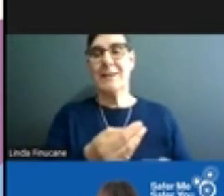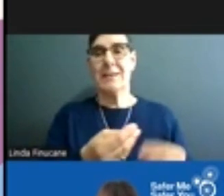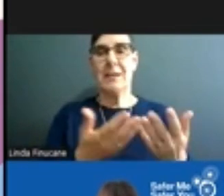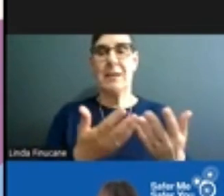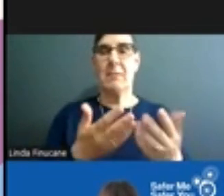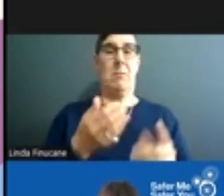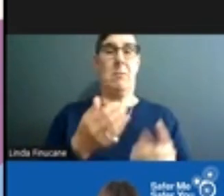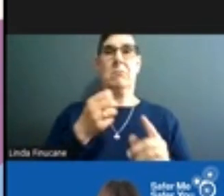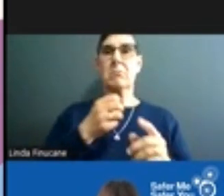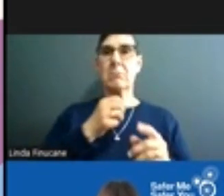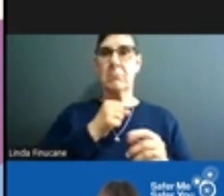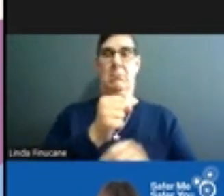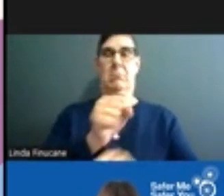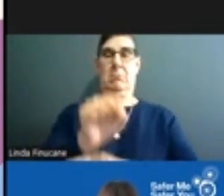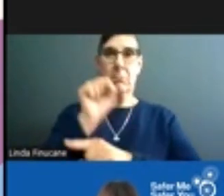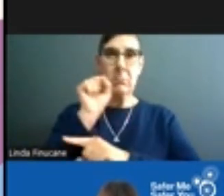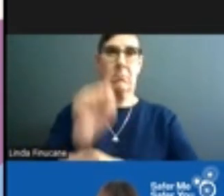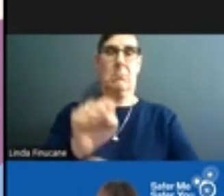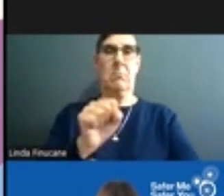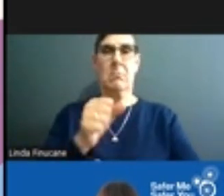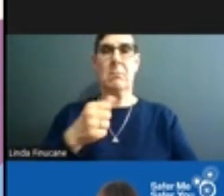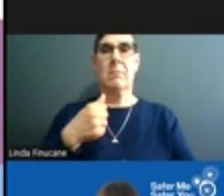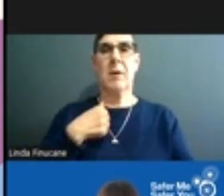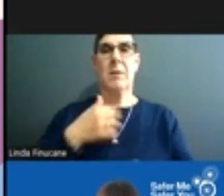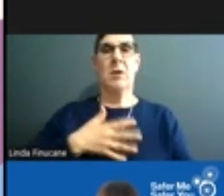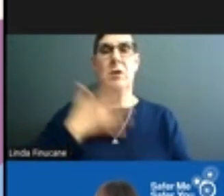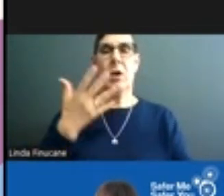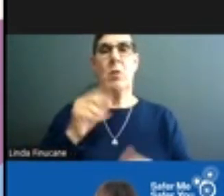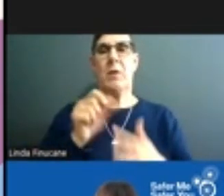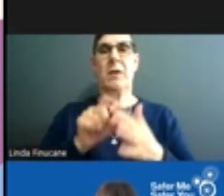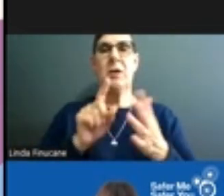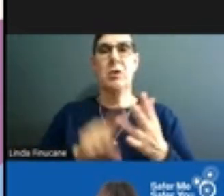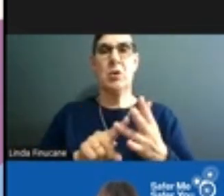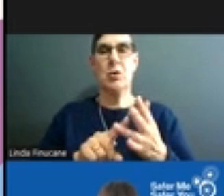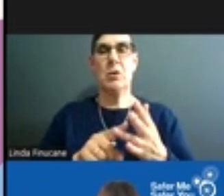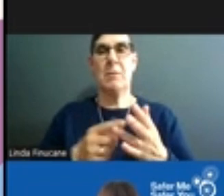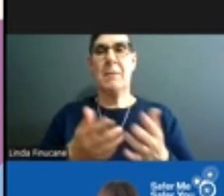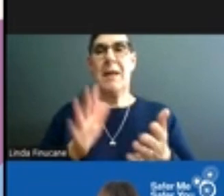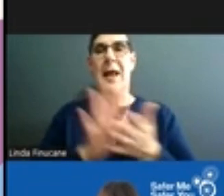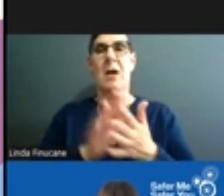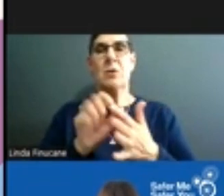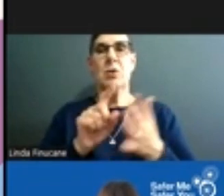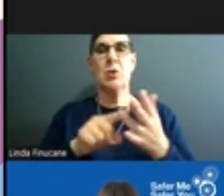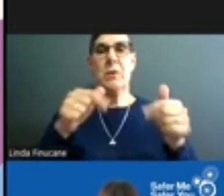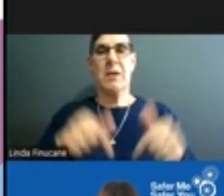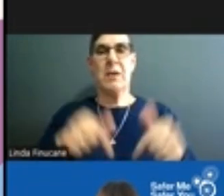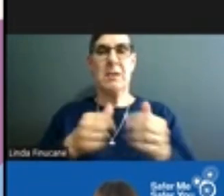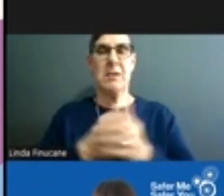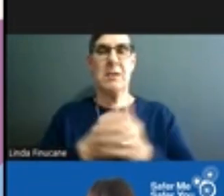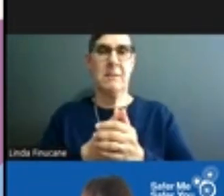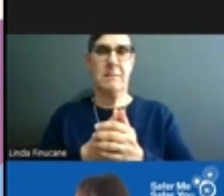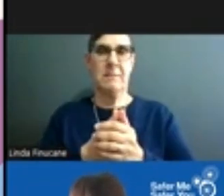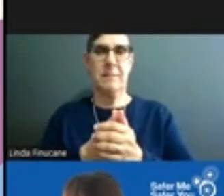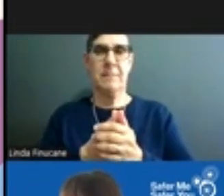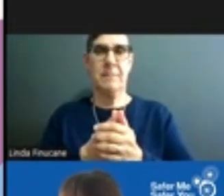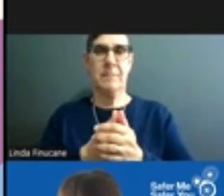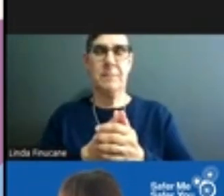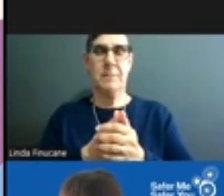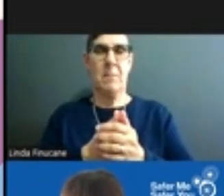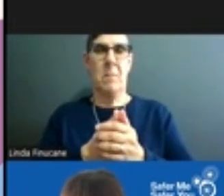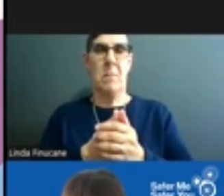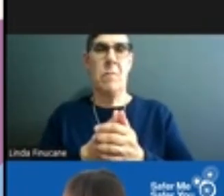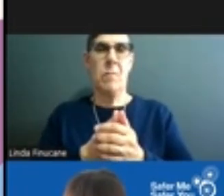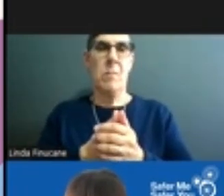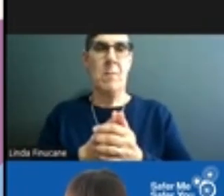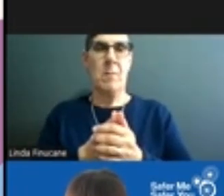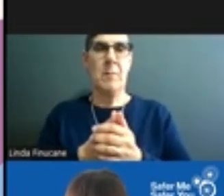you don't like what they're doing. And maybe that's true. So maybe that is a good way to do it. I think potentially you could